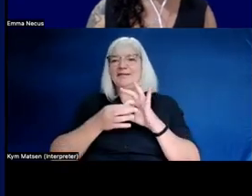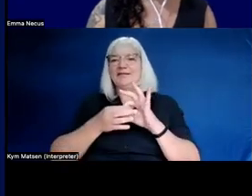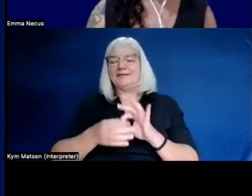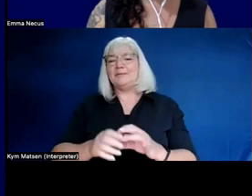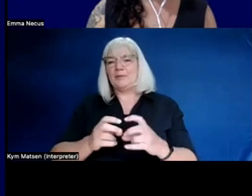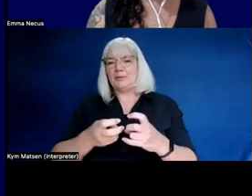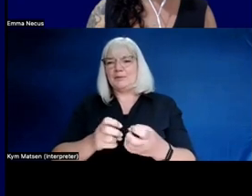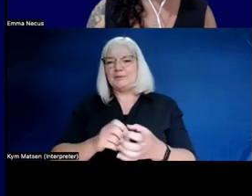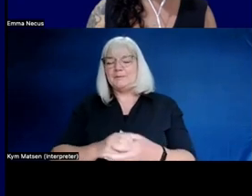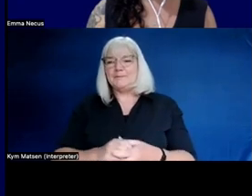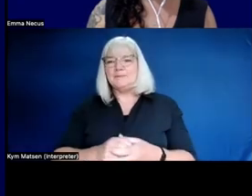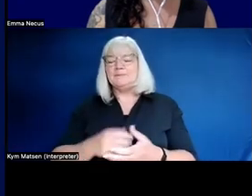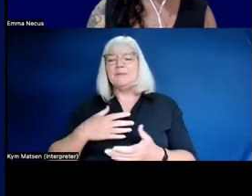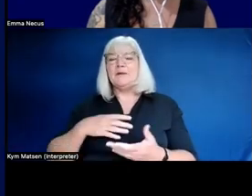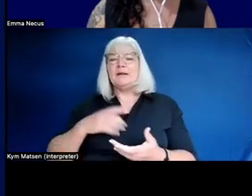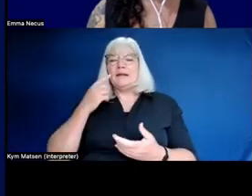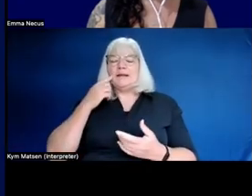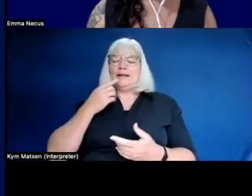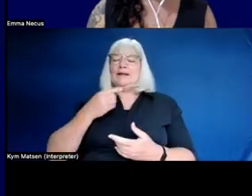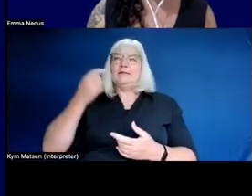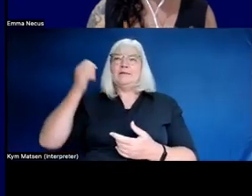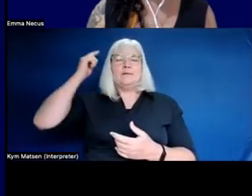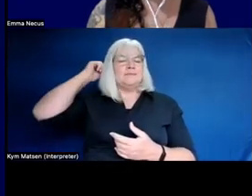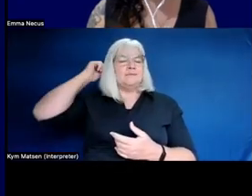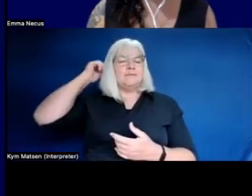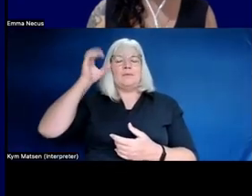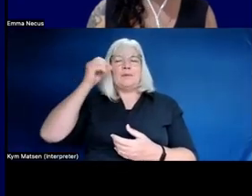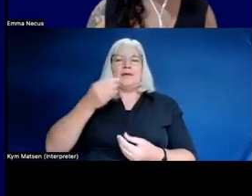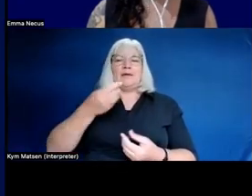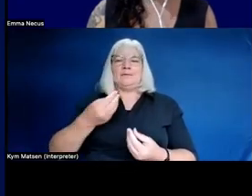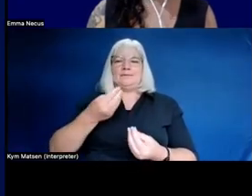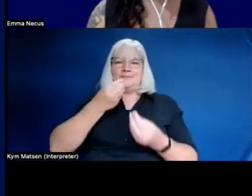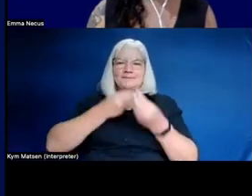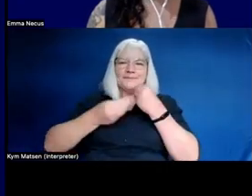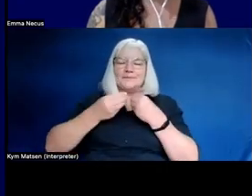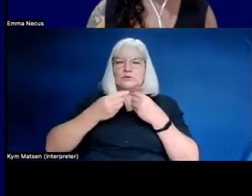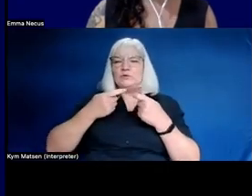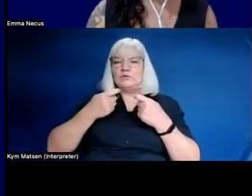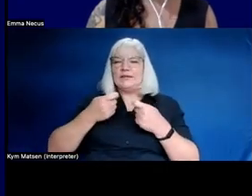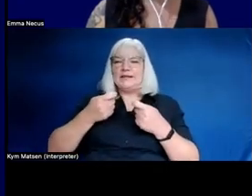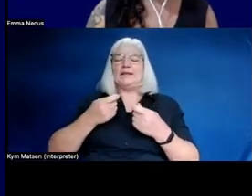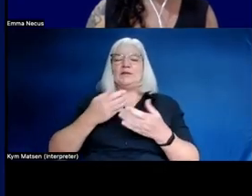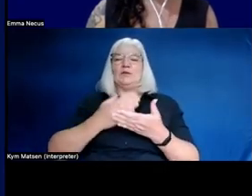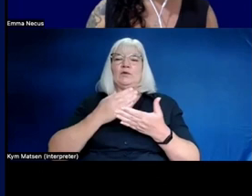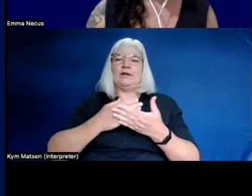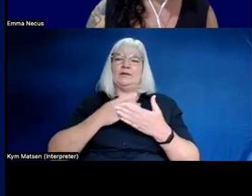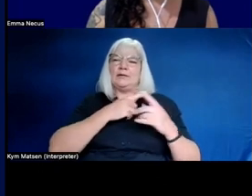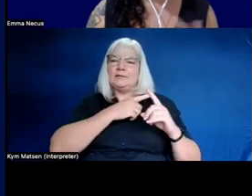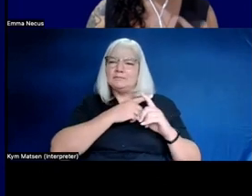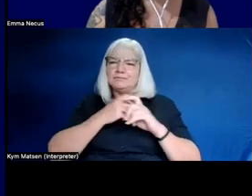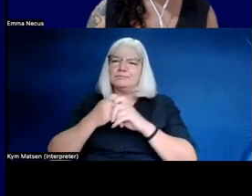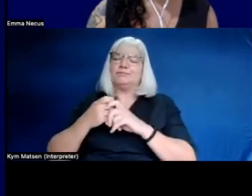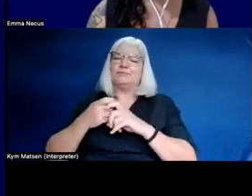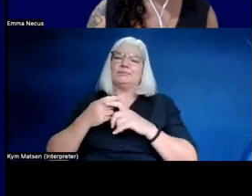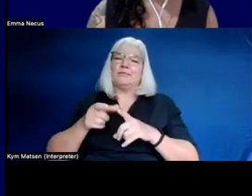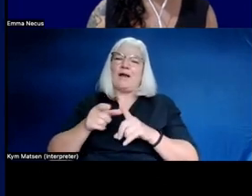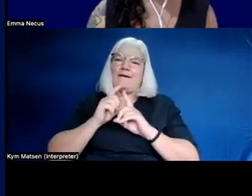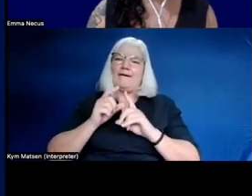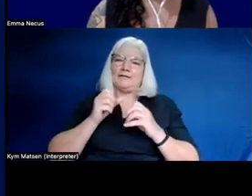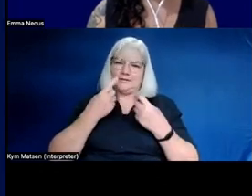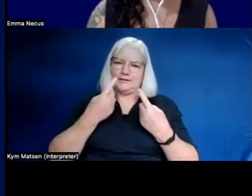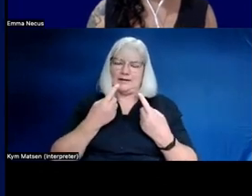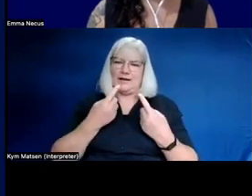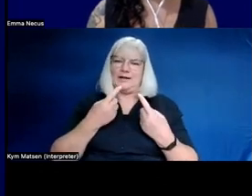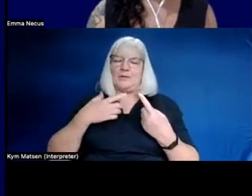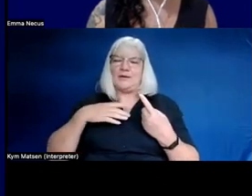that feeding is a highly complex task and that we need to unpick each child's journey. And mealtime management needs to